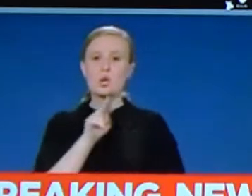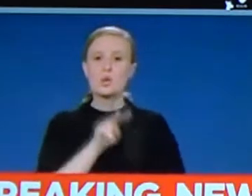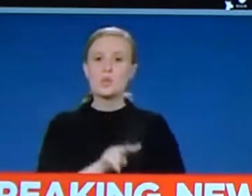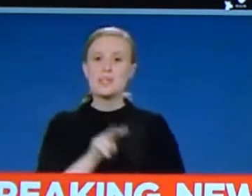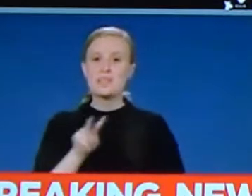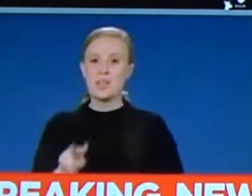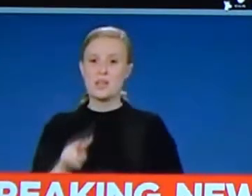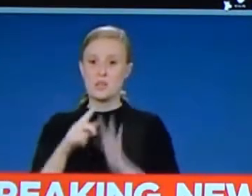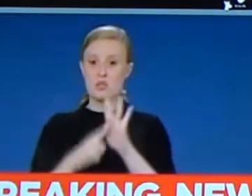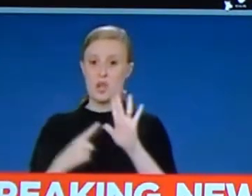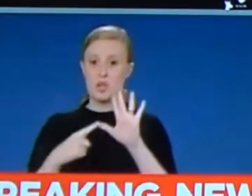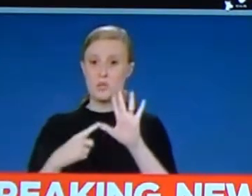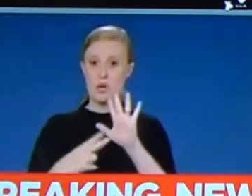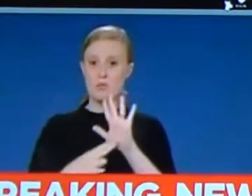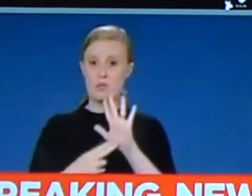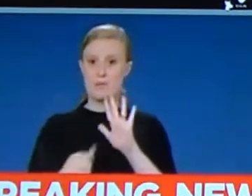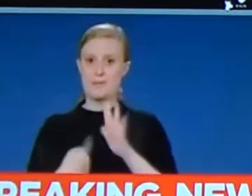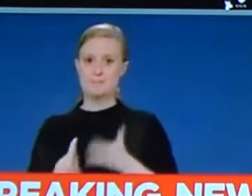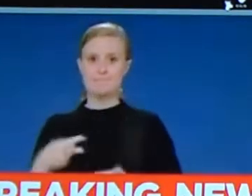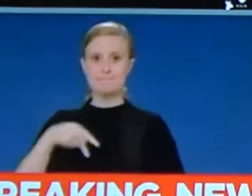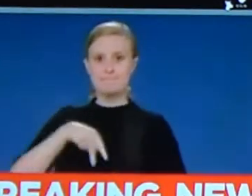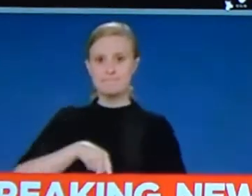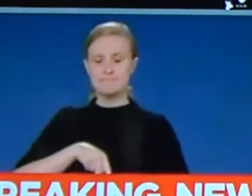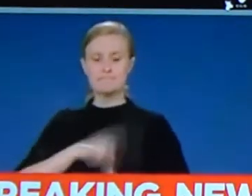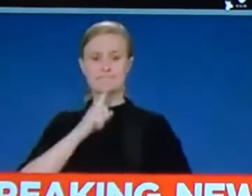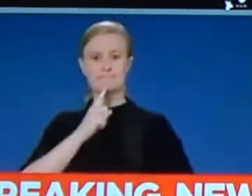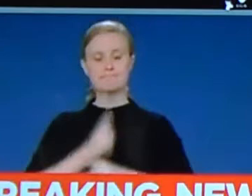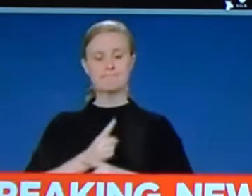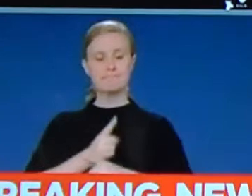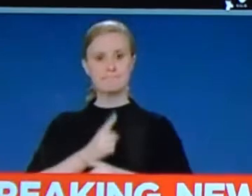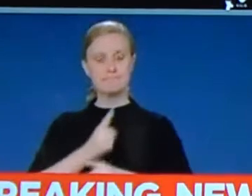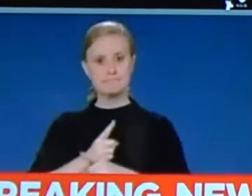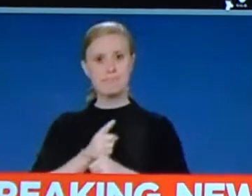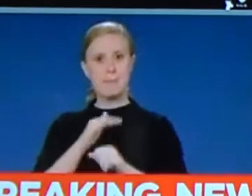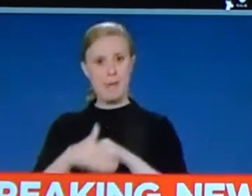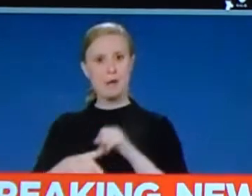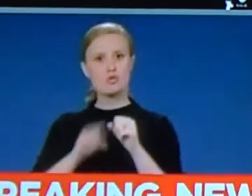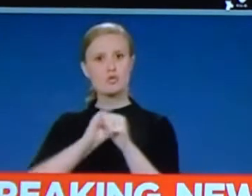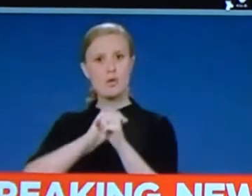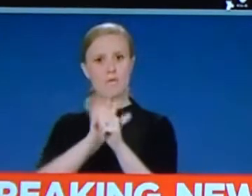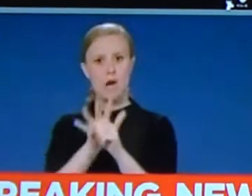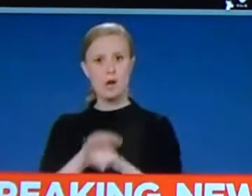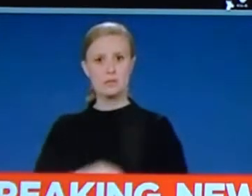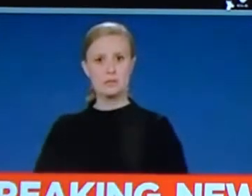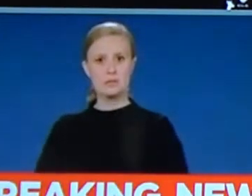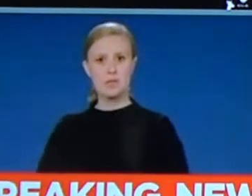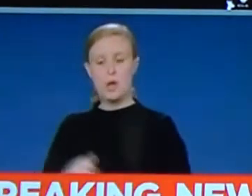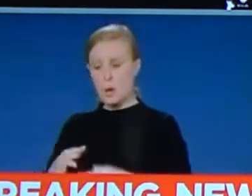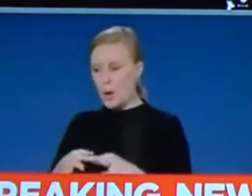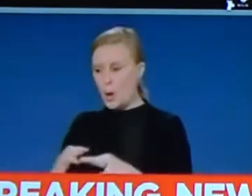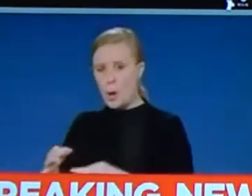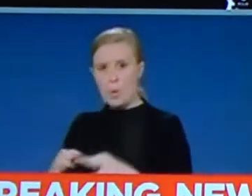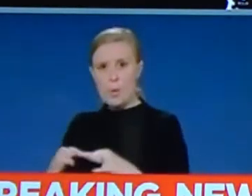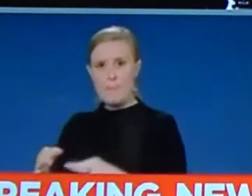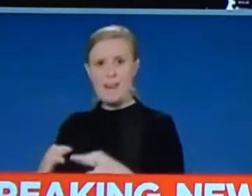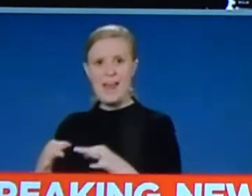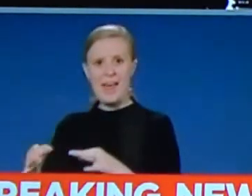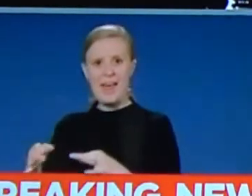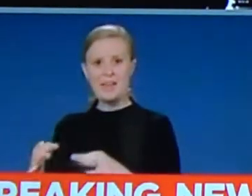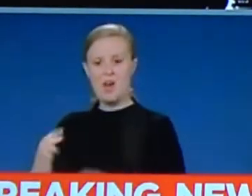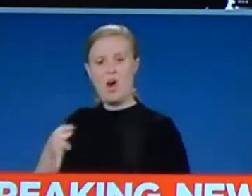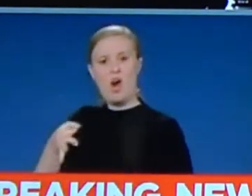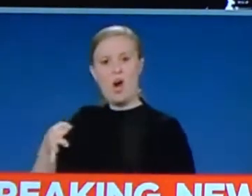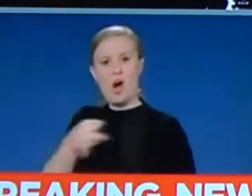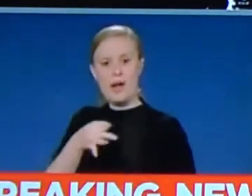that day. We set up quarantine facilities soon after that on Christmas Island and ultimately later